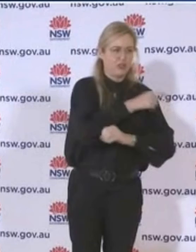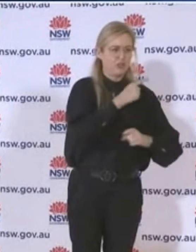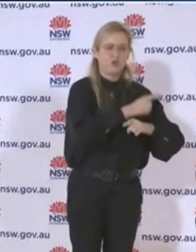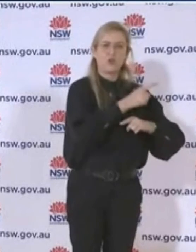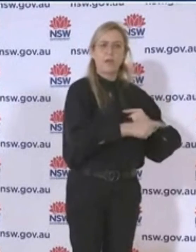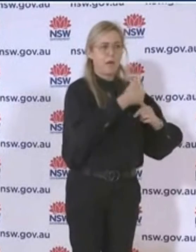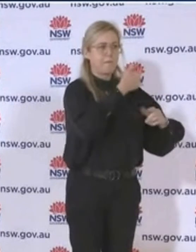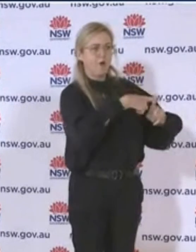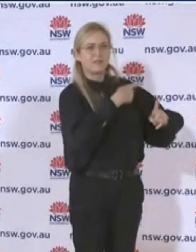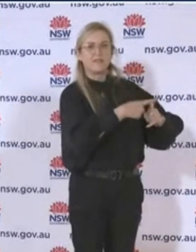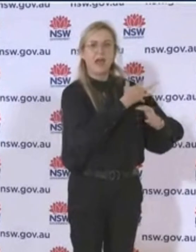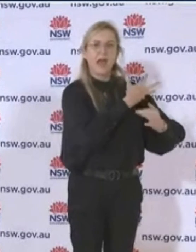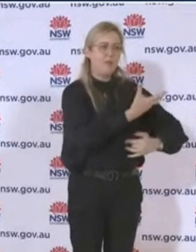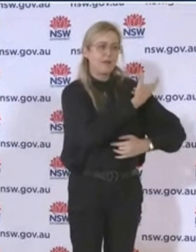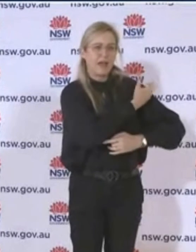don't want people to feel